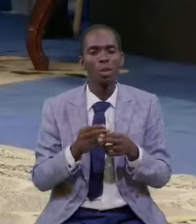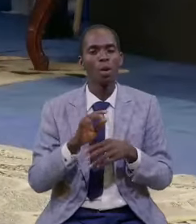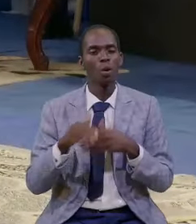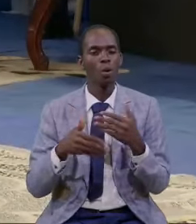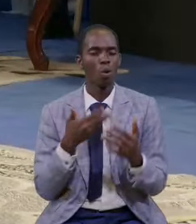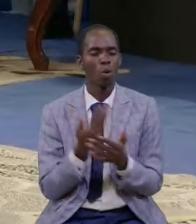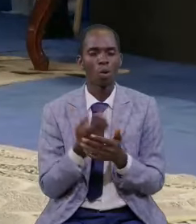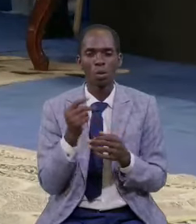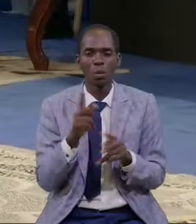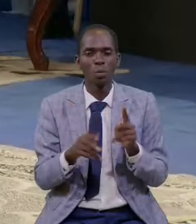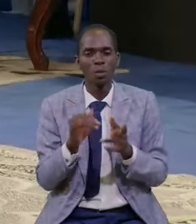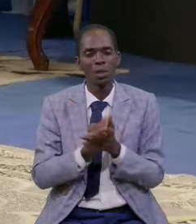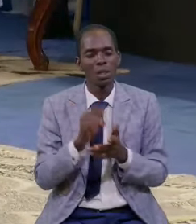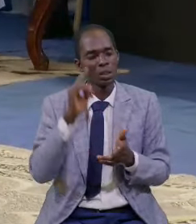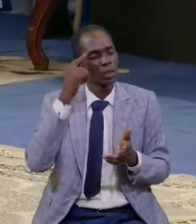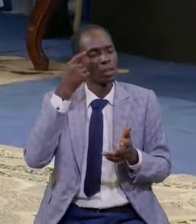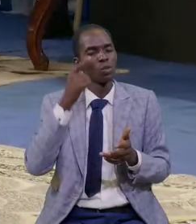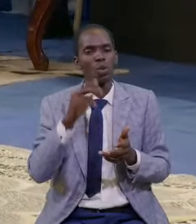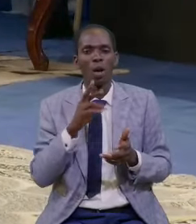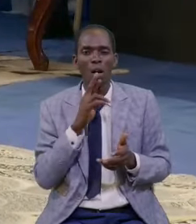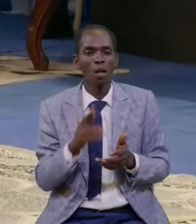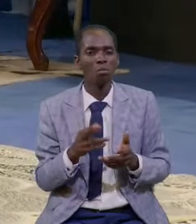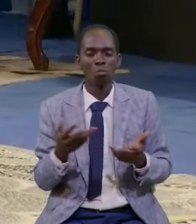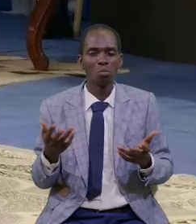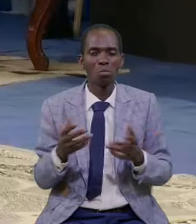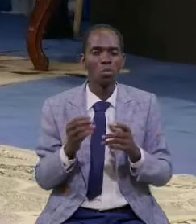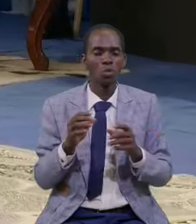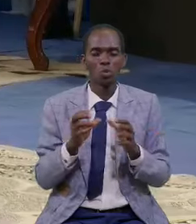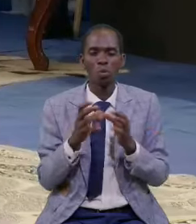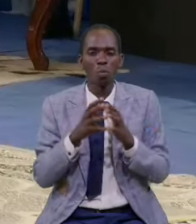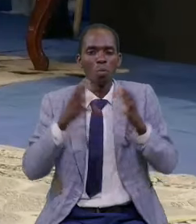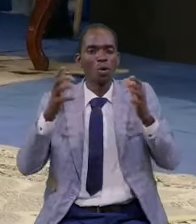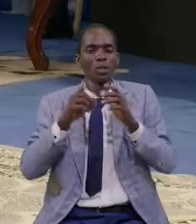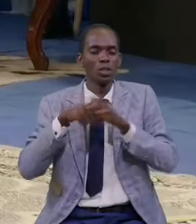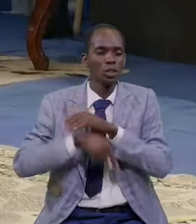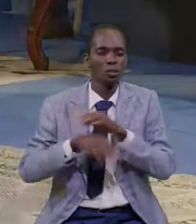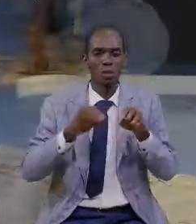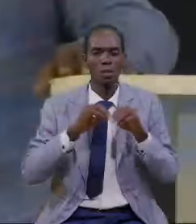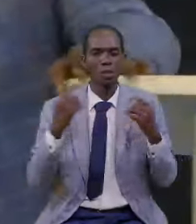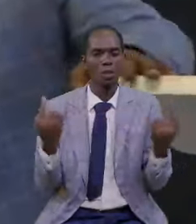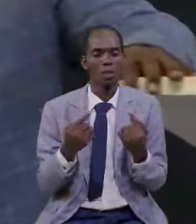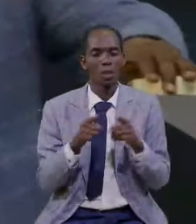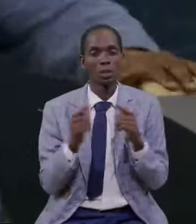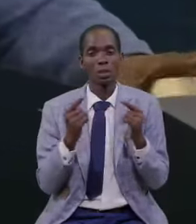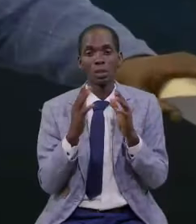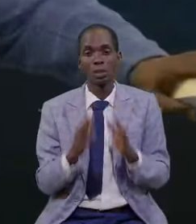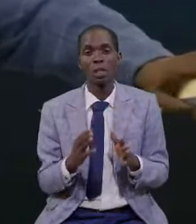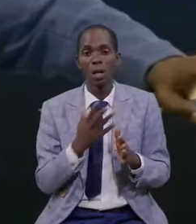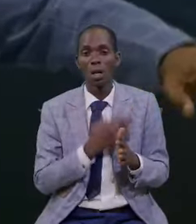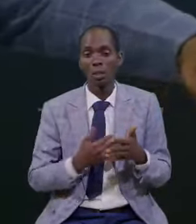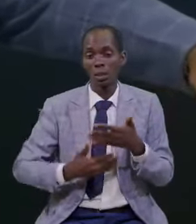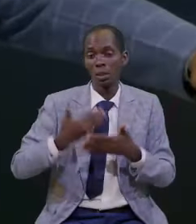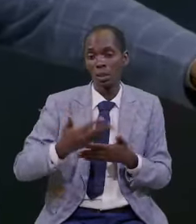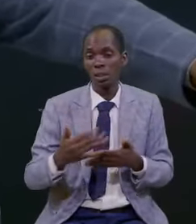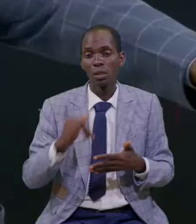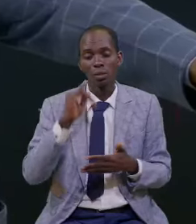great a sinner, the next thing for you is death. And they think Jesus is going to agree with